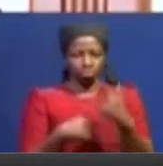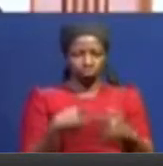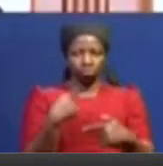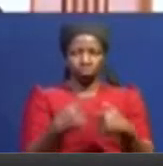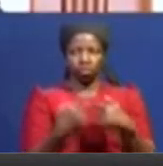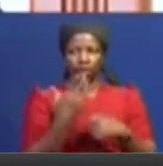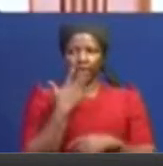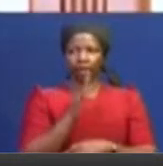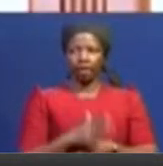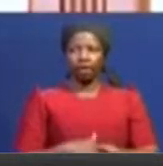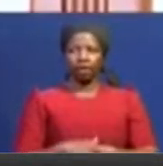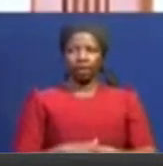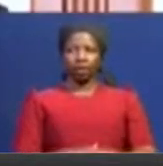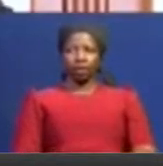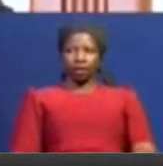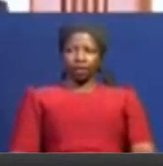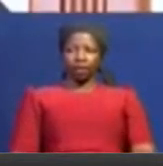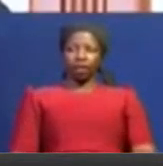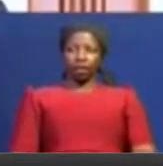Who was